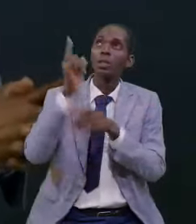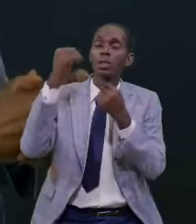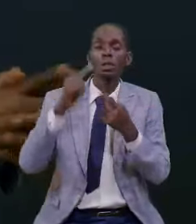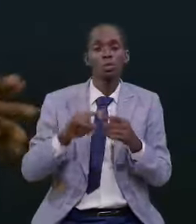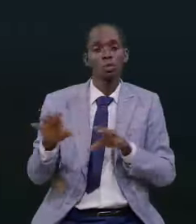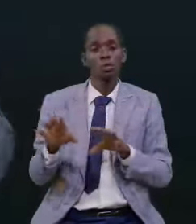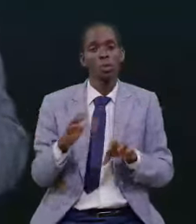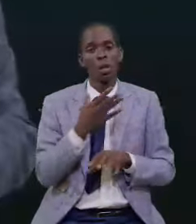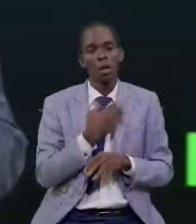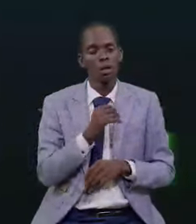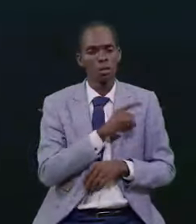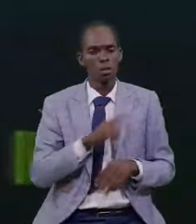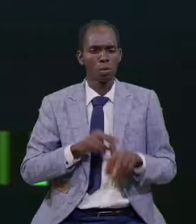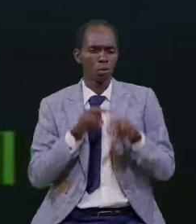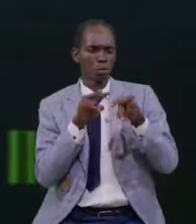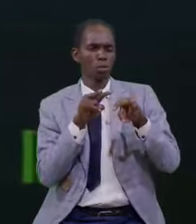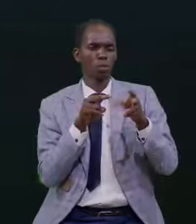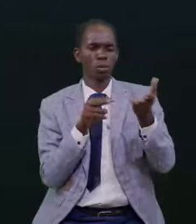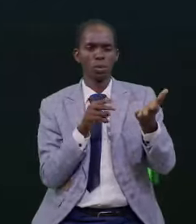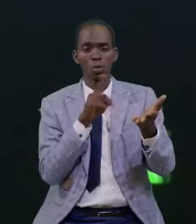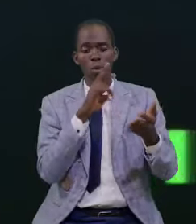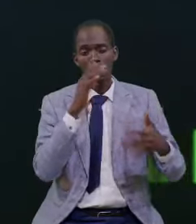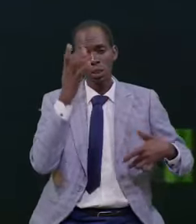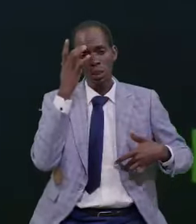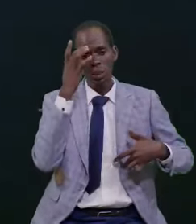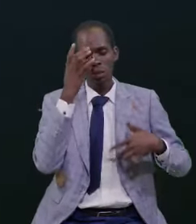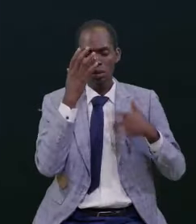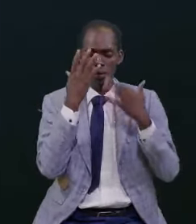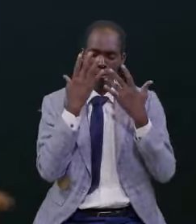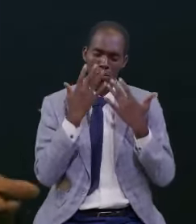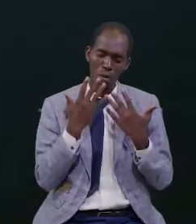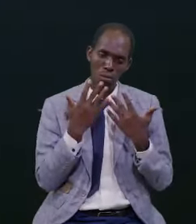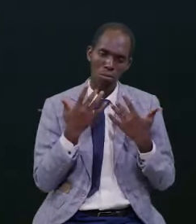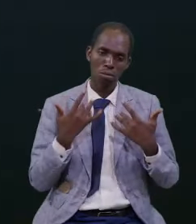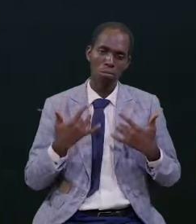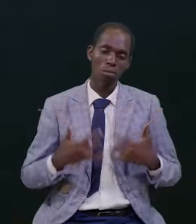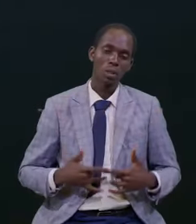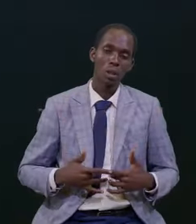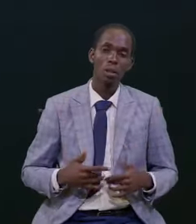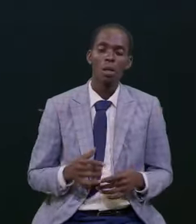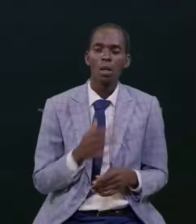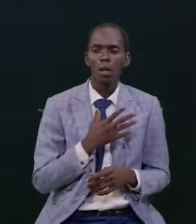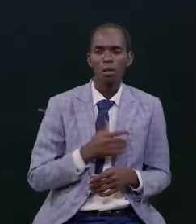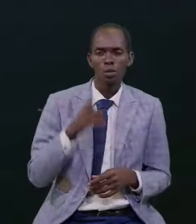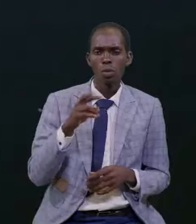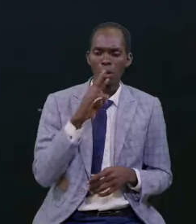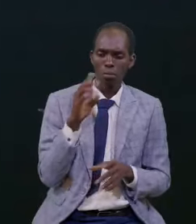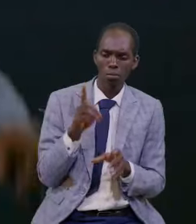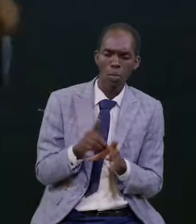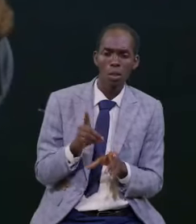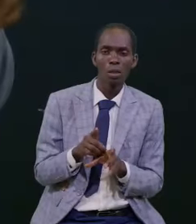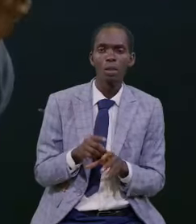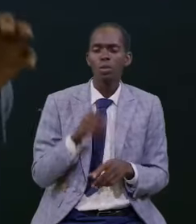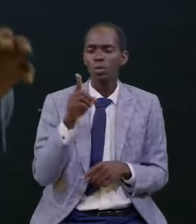tonight. You're sick. You're sad. You're sorrowful. And you are impotent. You cannot